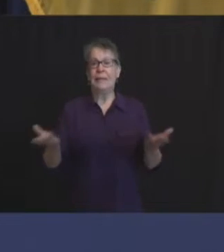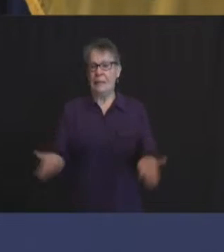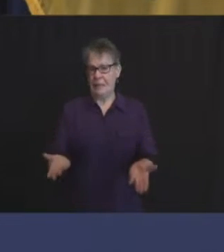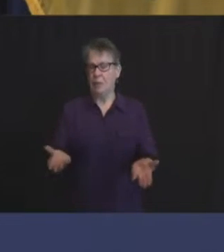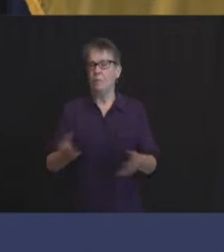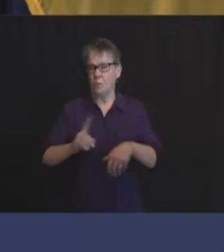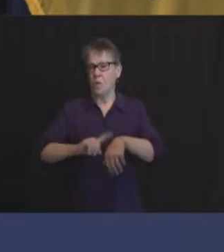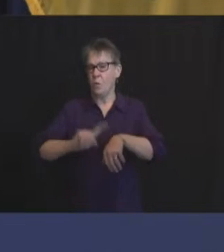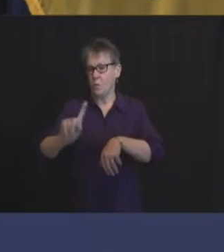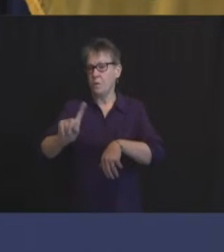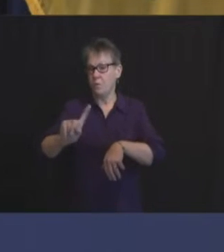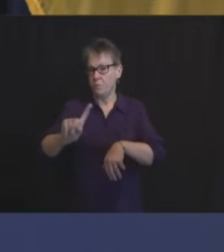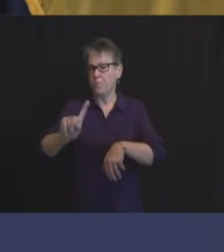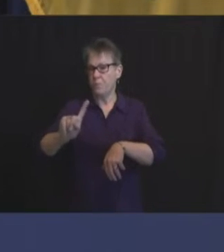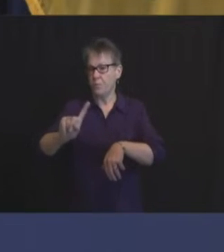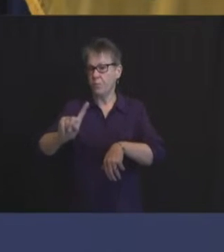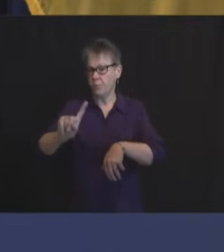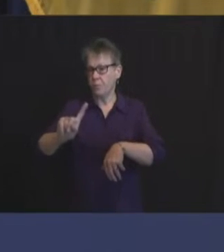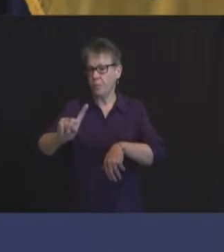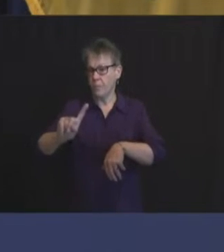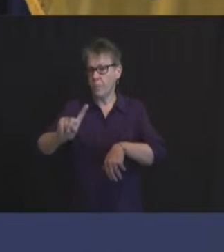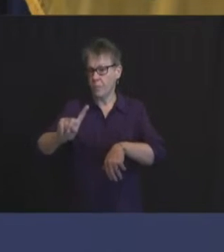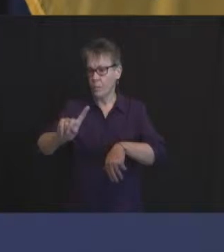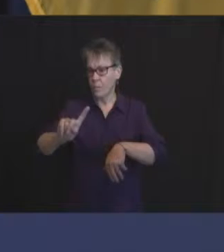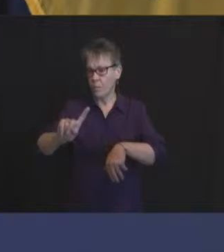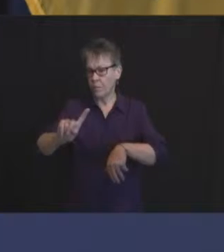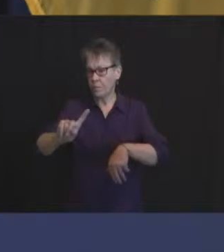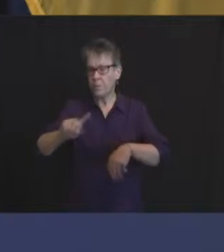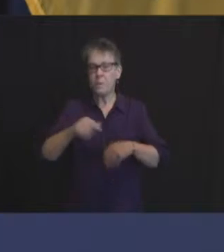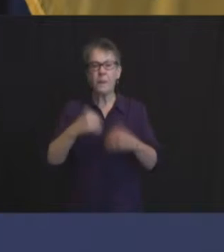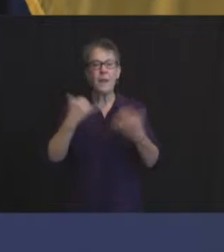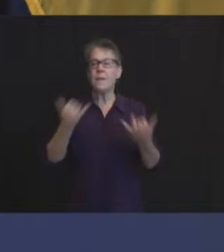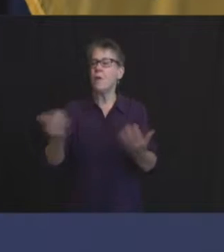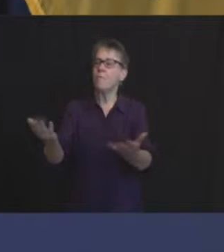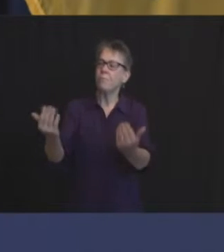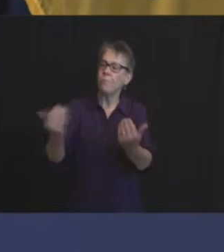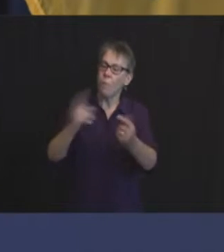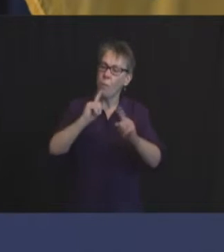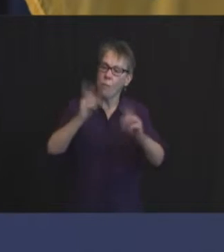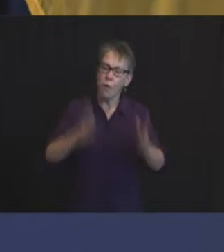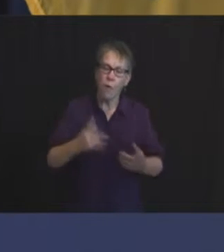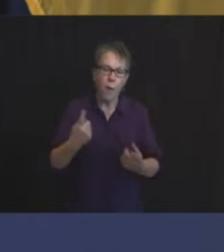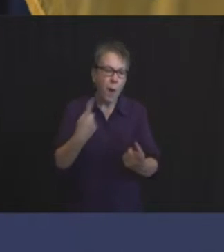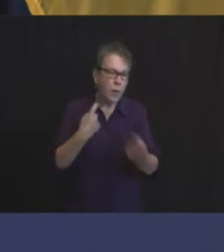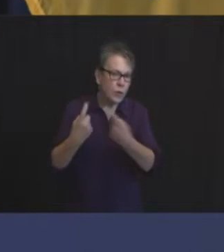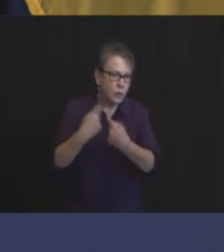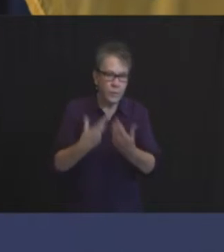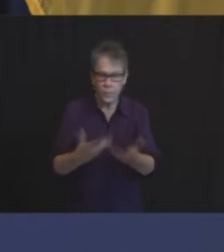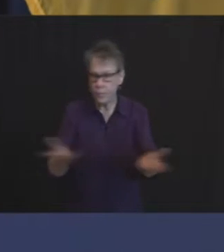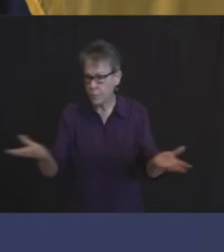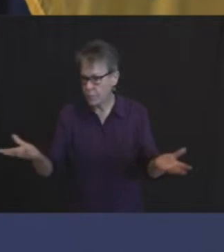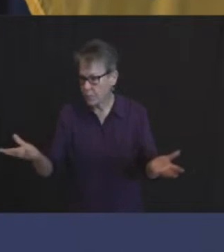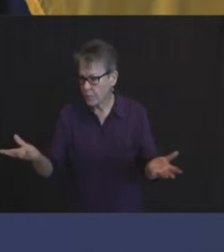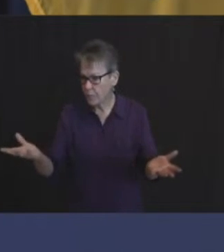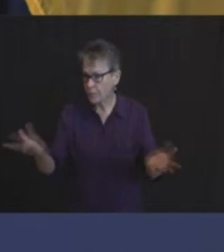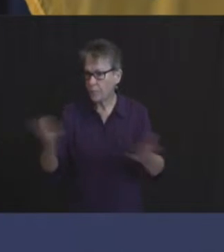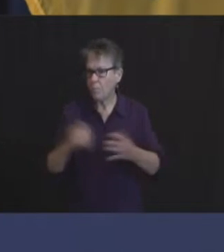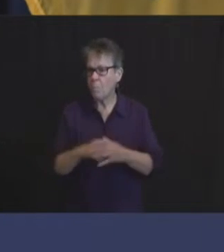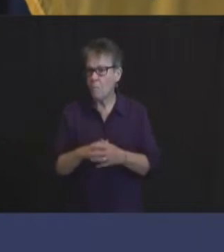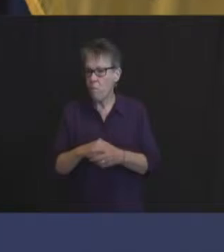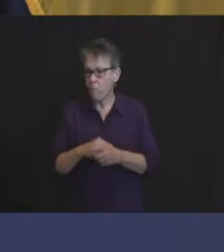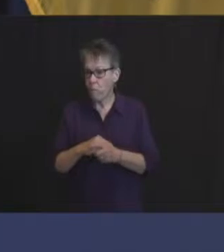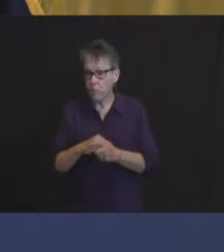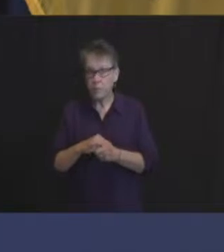Good afternoon. Good afternoon. Are you aware of a planned armed protest planned in Trenton on Sunday?